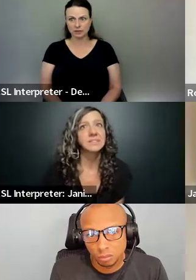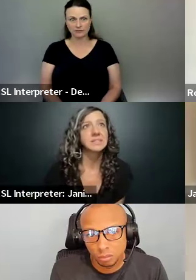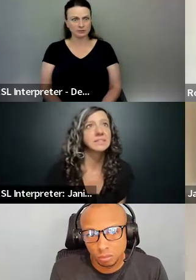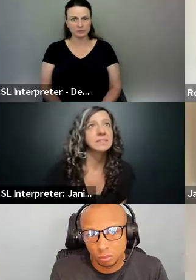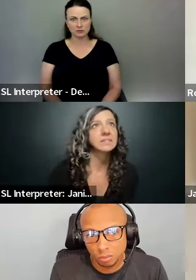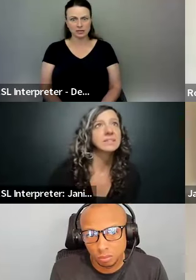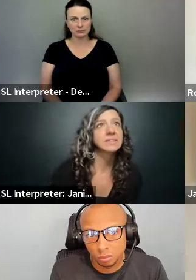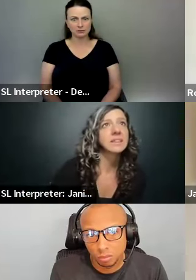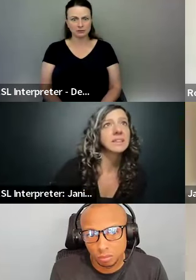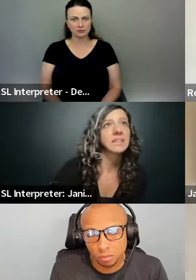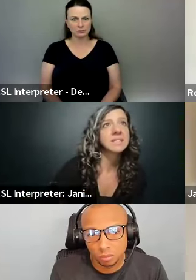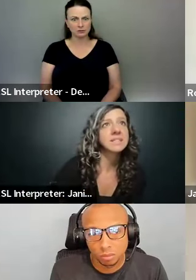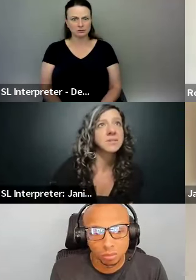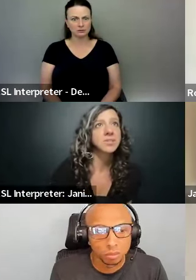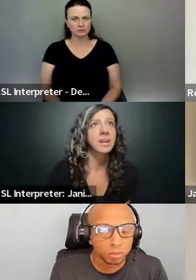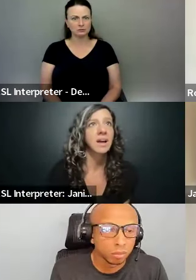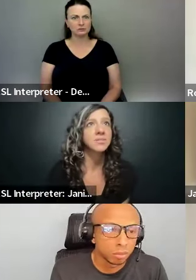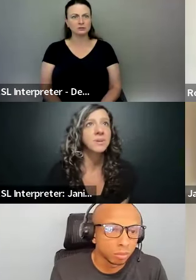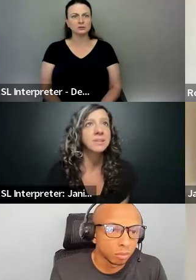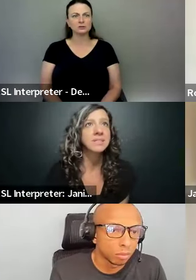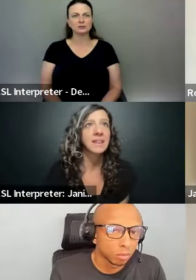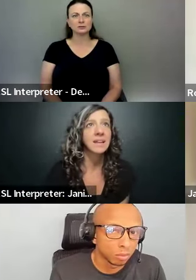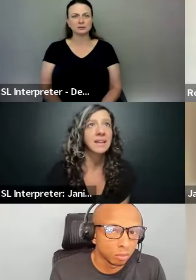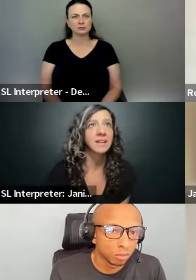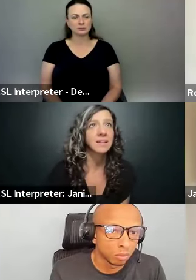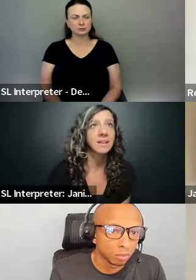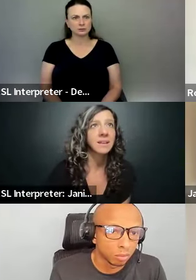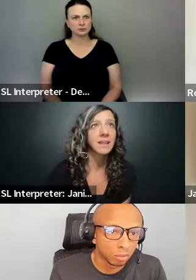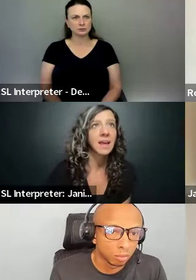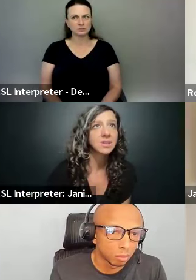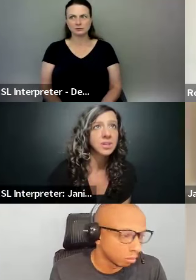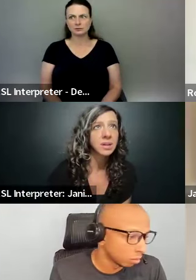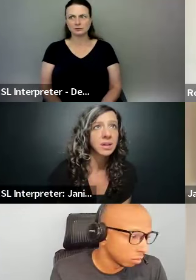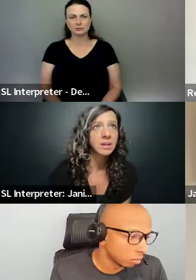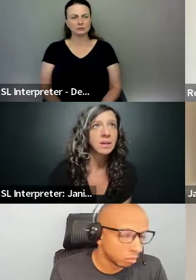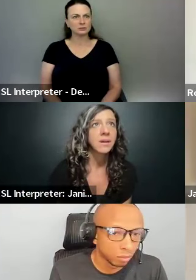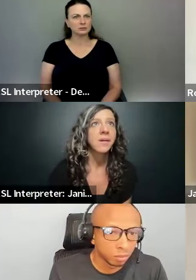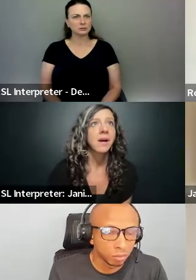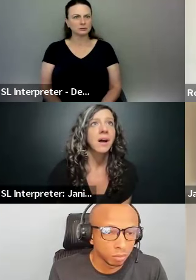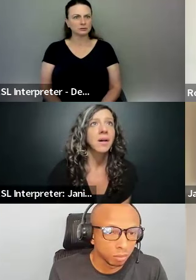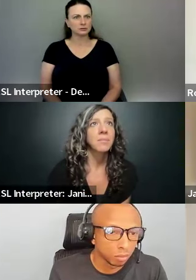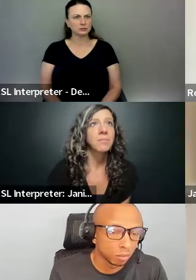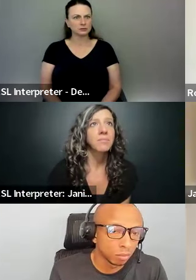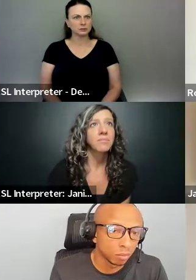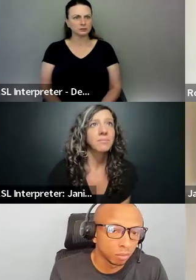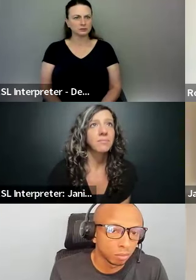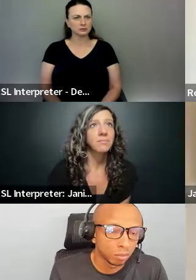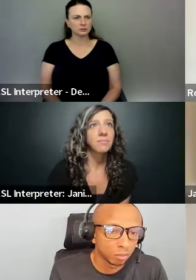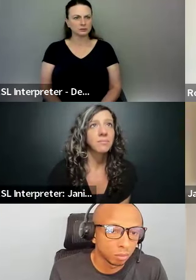Did you have something else to add? This is Zeno Chen. I do want to say that in Asia,